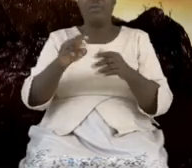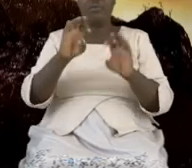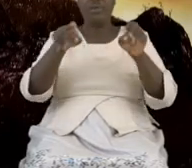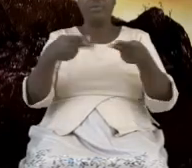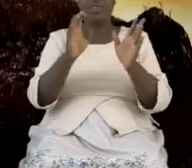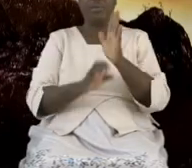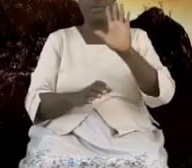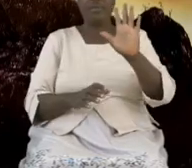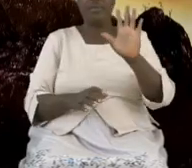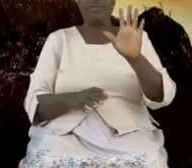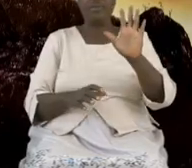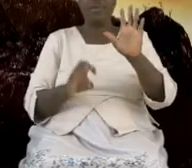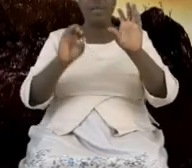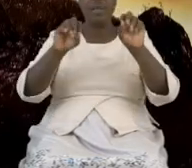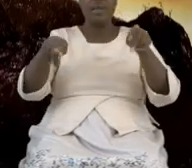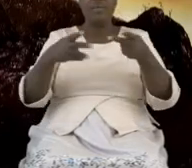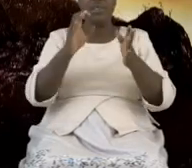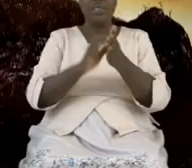verse 2.